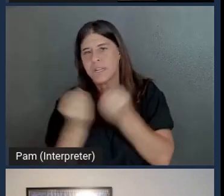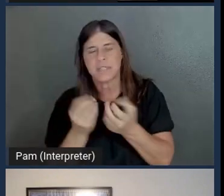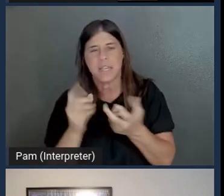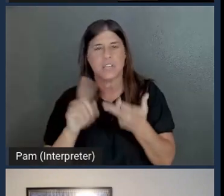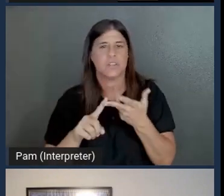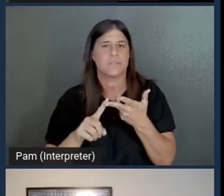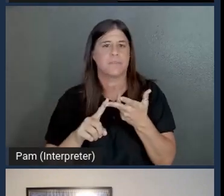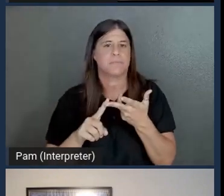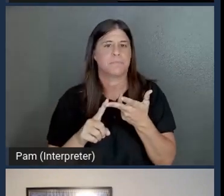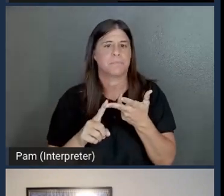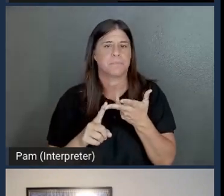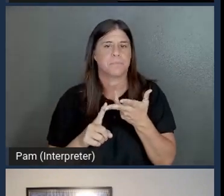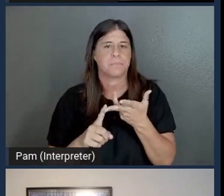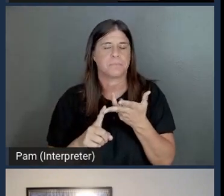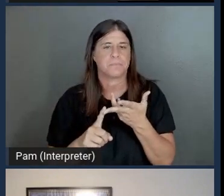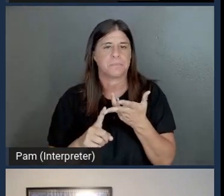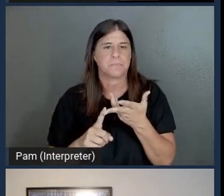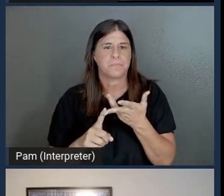with it.